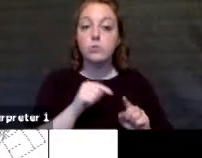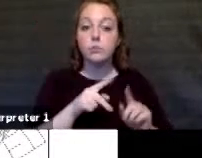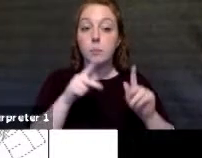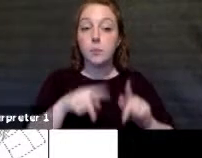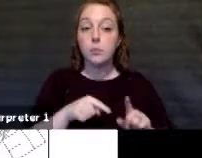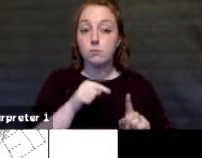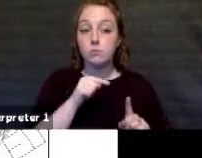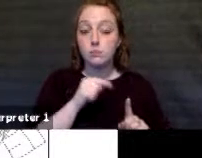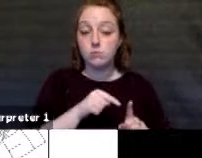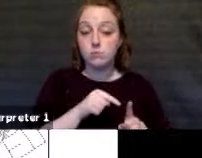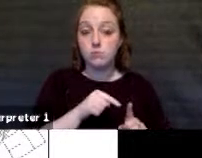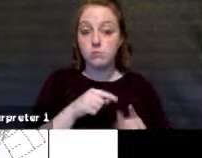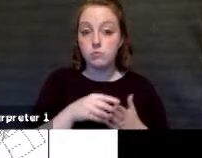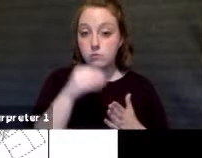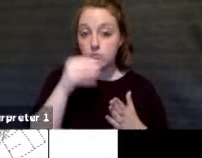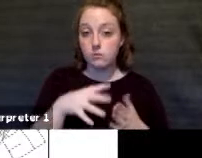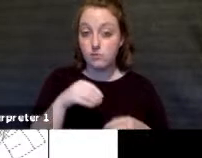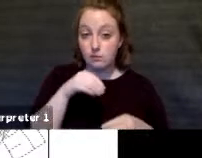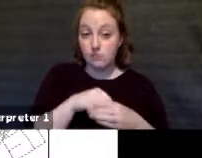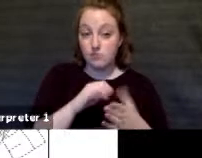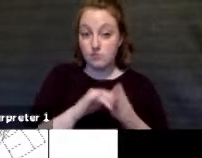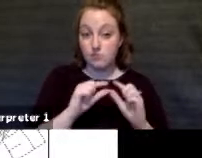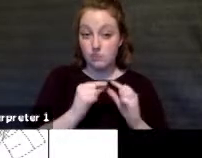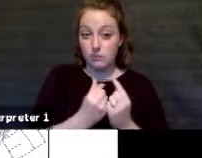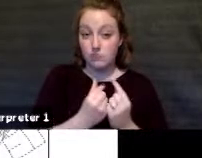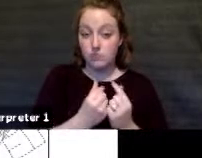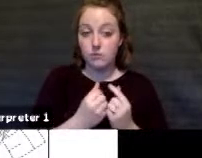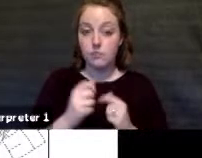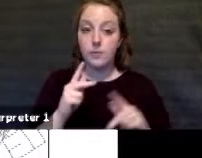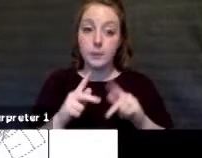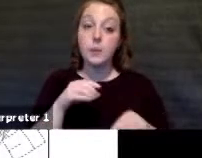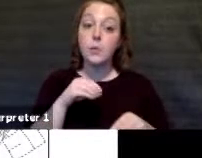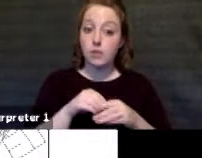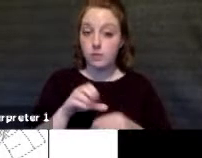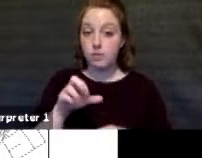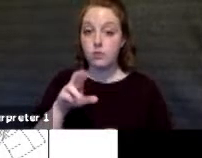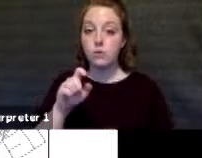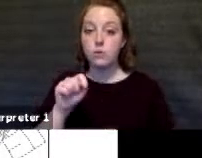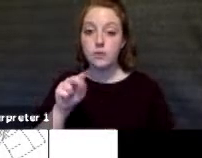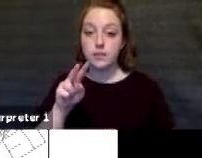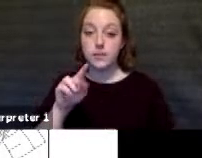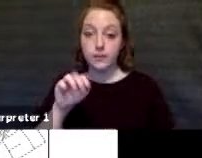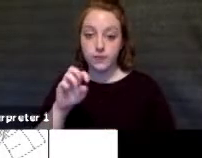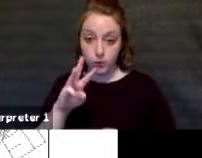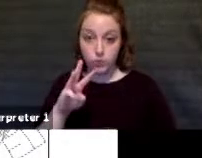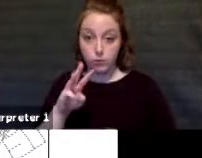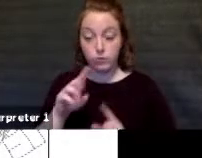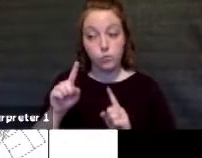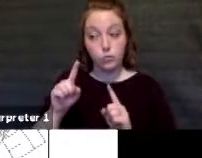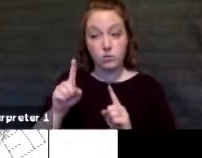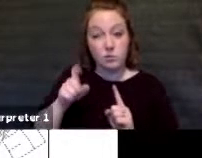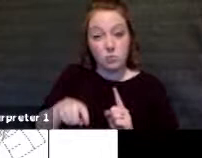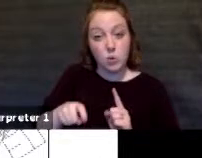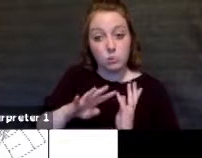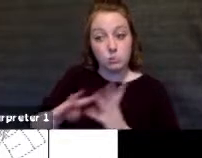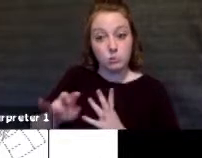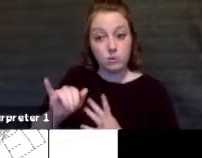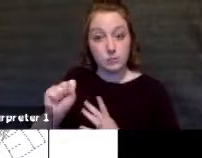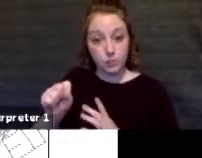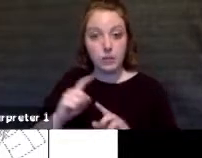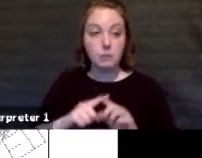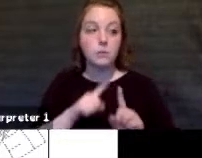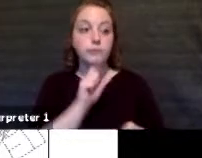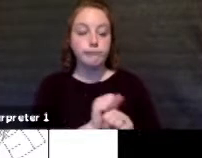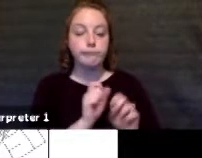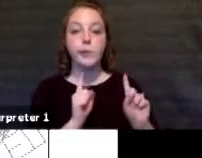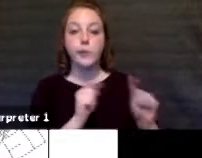kind of in that group of folks in the Crestview attendance zone who are actually attending Tennyson, but zoned Indian Spring, if